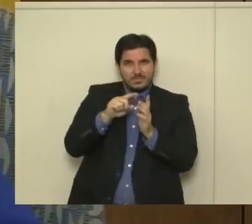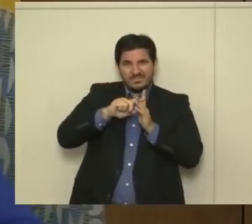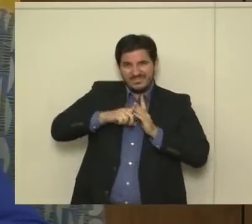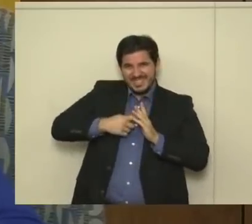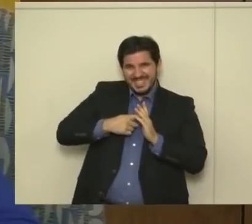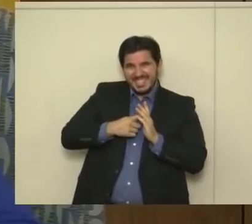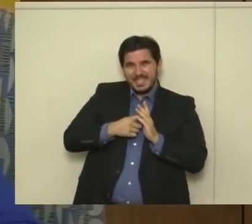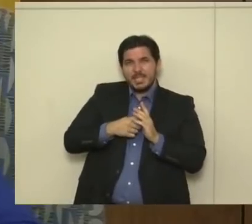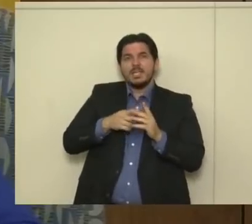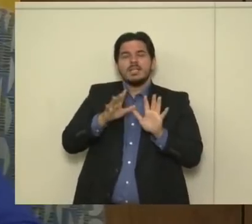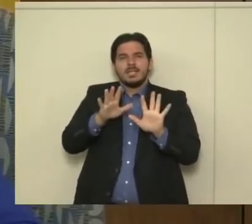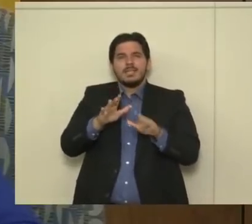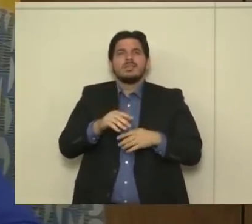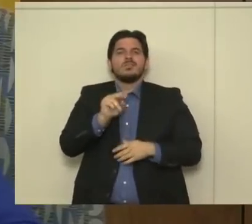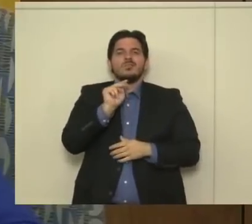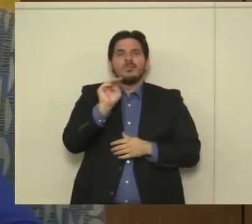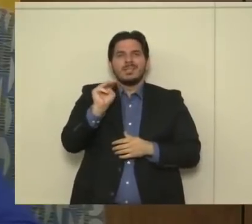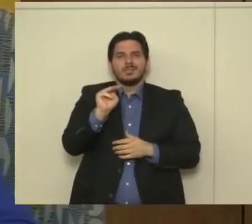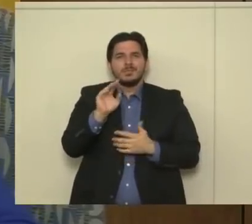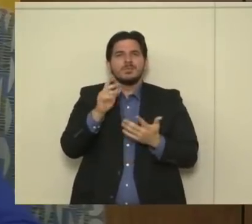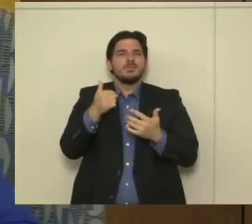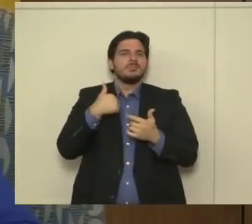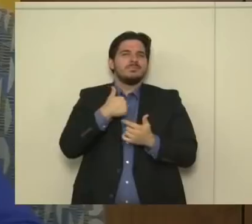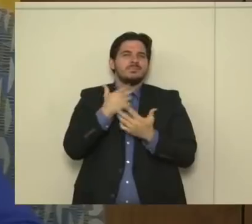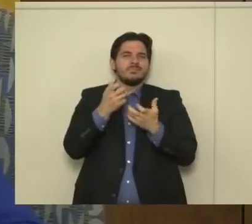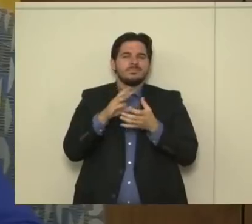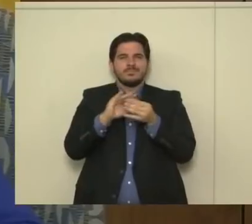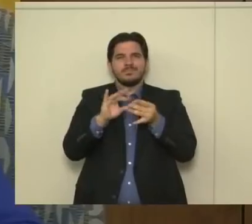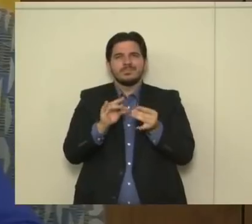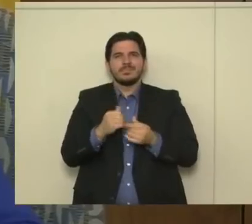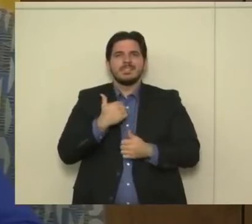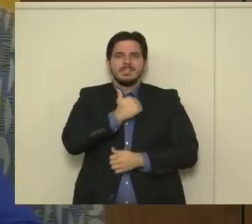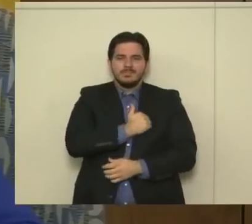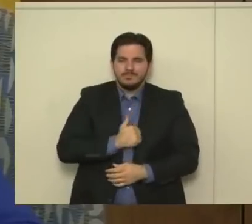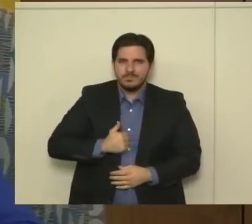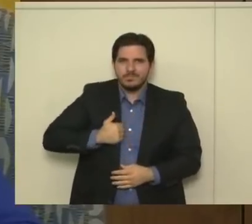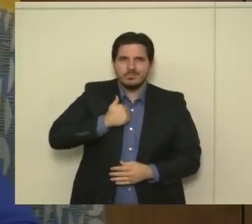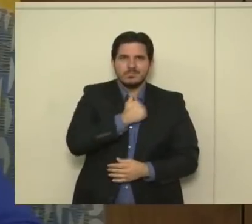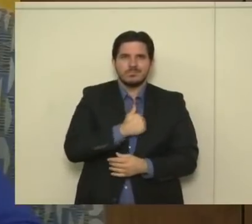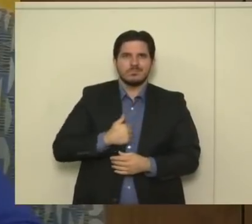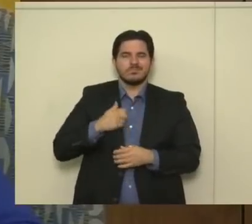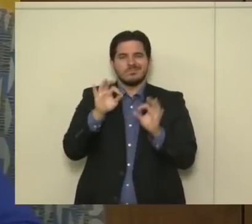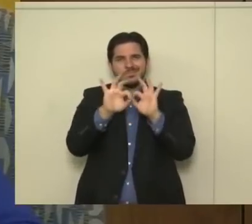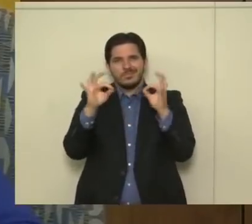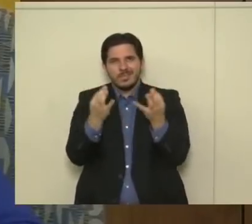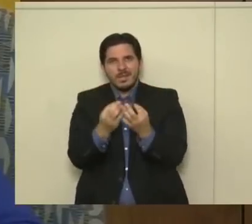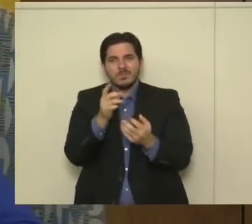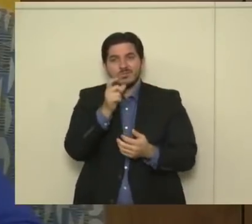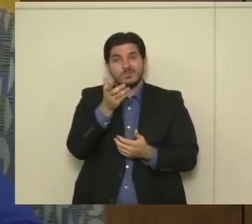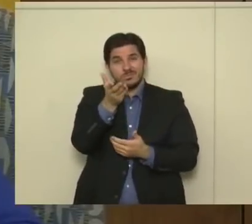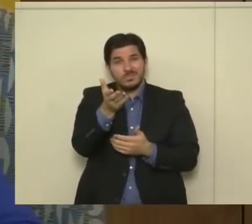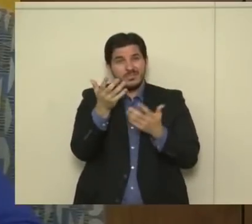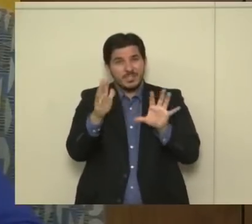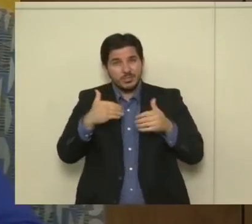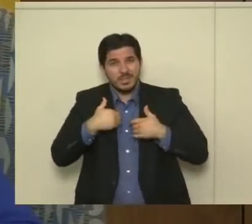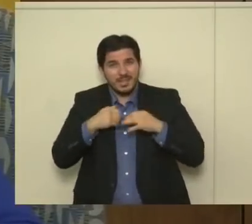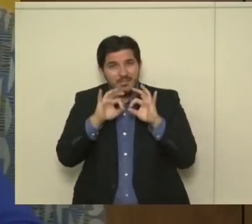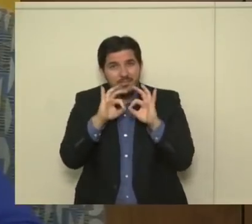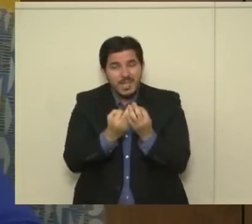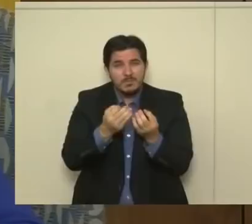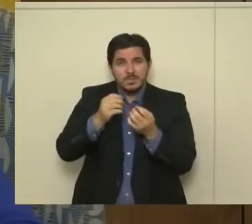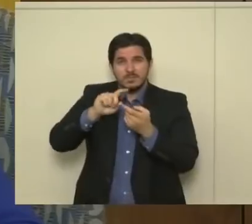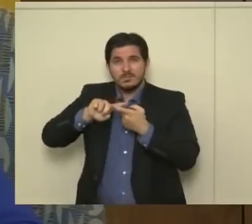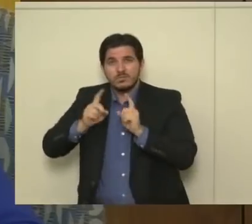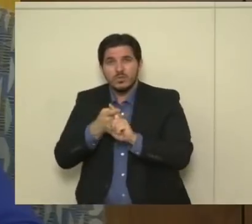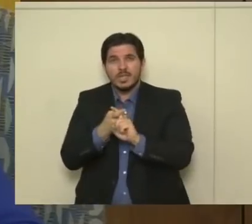New Mexico's condolences to the families who have lost loved ones to this vicious virus, and that it pains